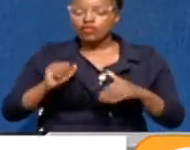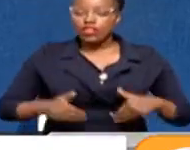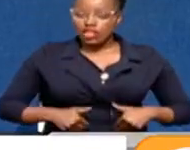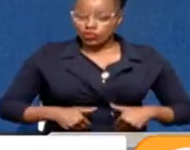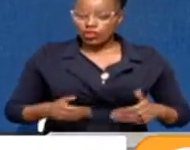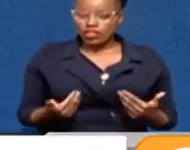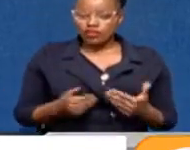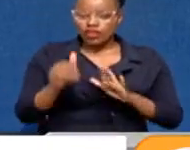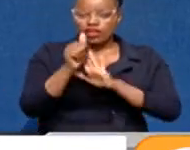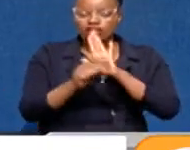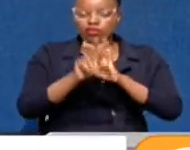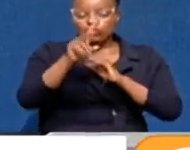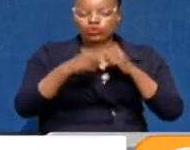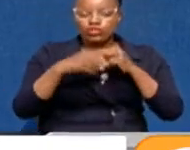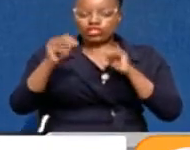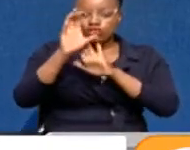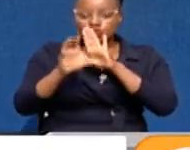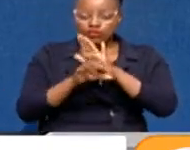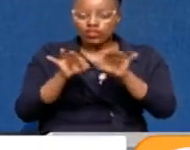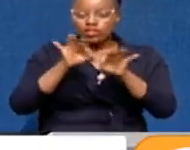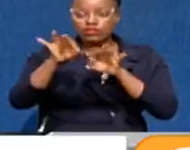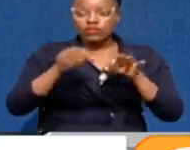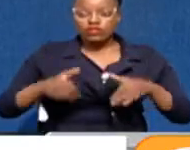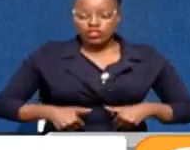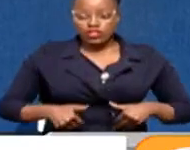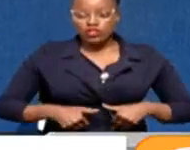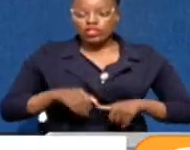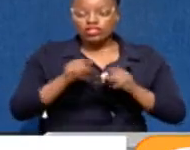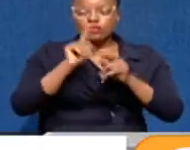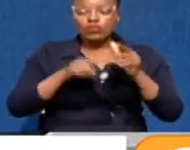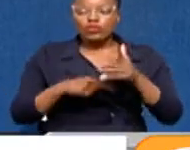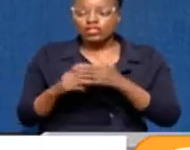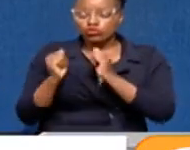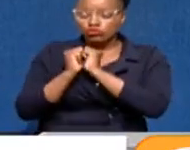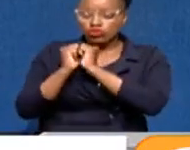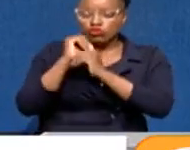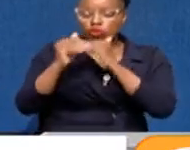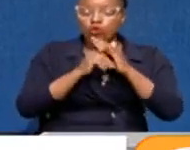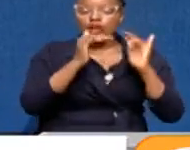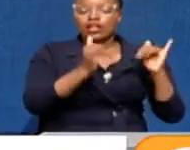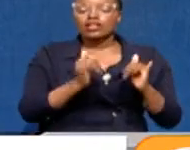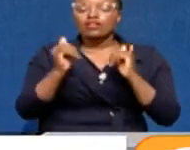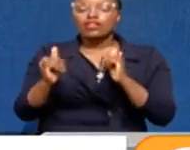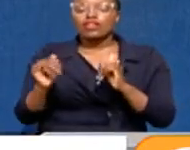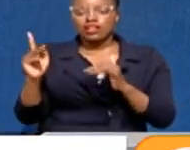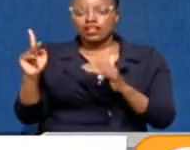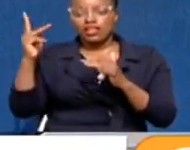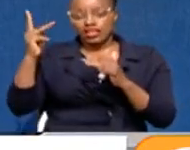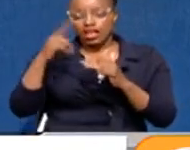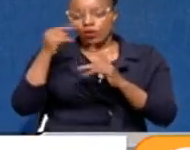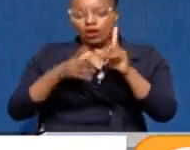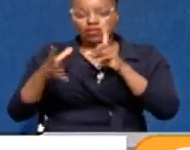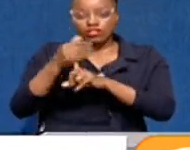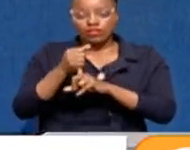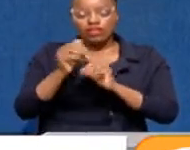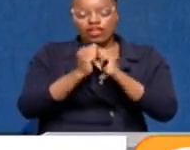youth. Article 260 of the Constitution defines the youth as the collectivity of all individuals in the Republic who have